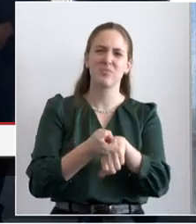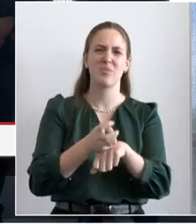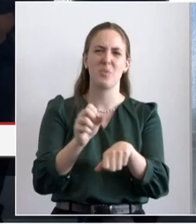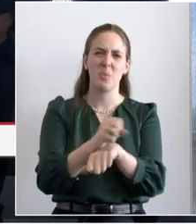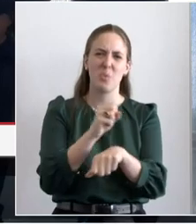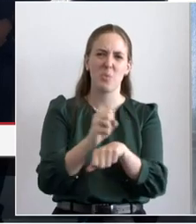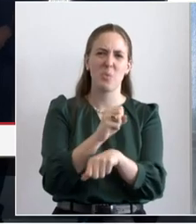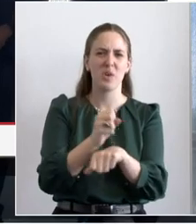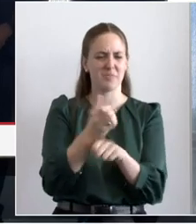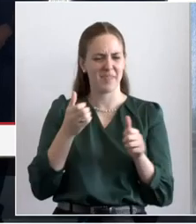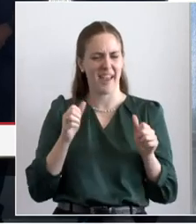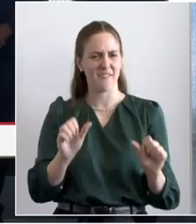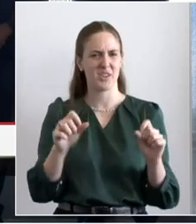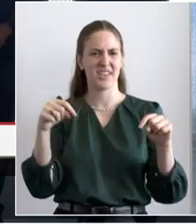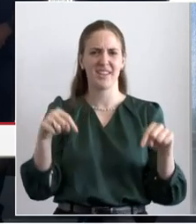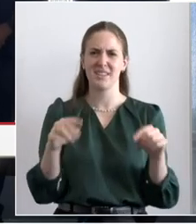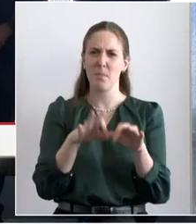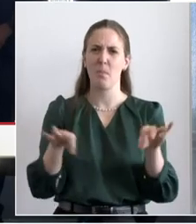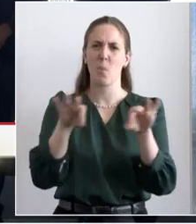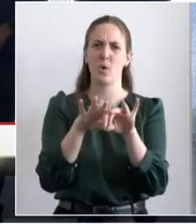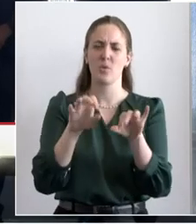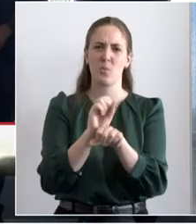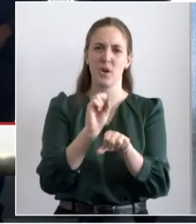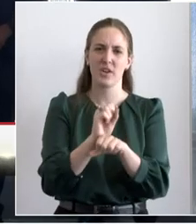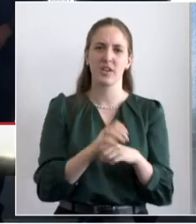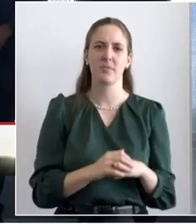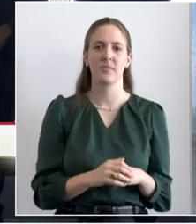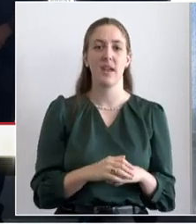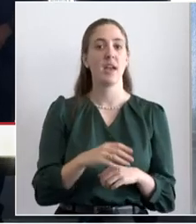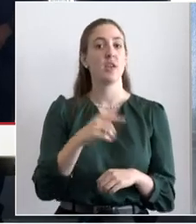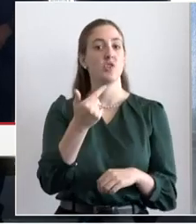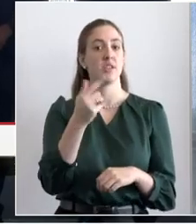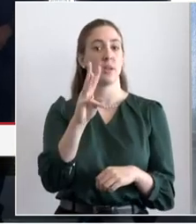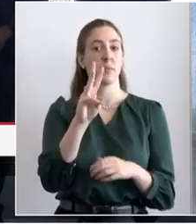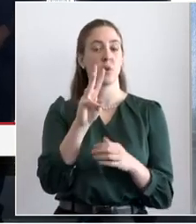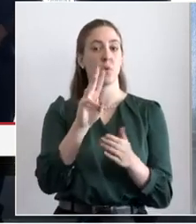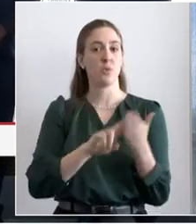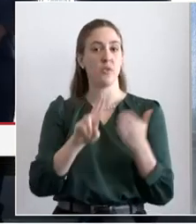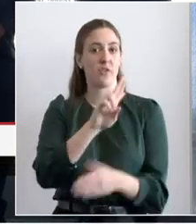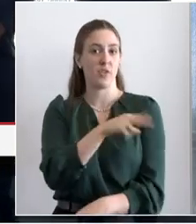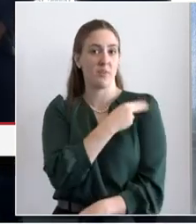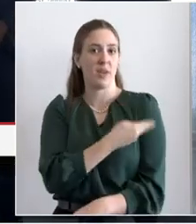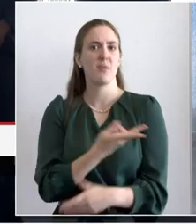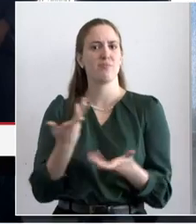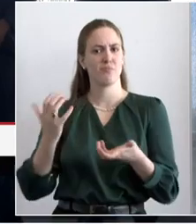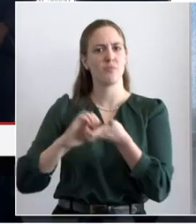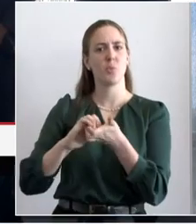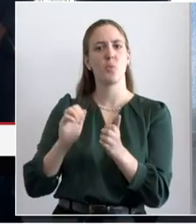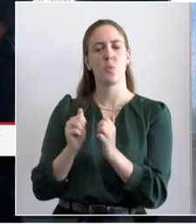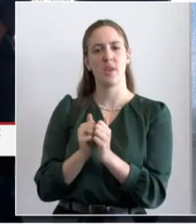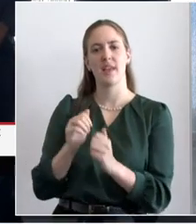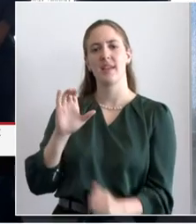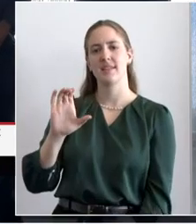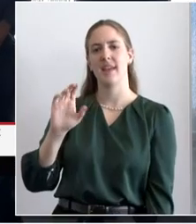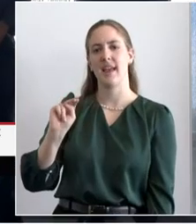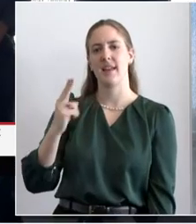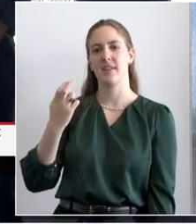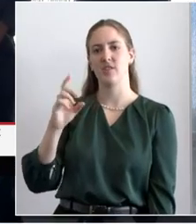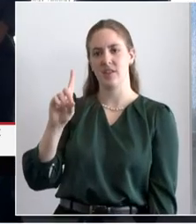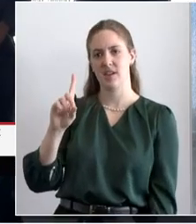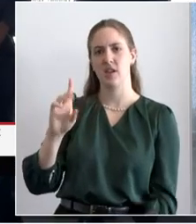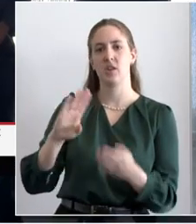supporting this important work. GW Hospital has partnered with CNHED's Community Anchor Partnership